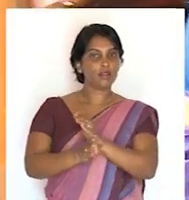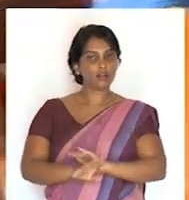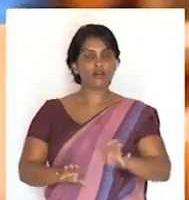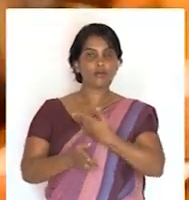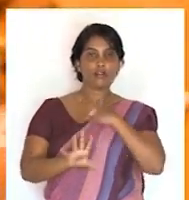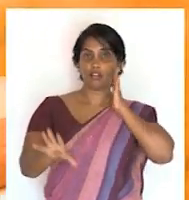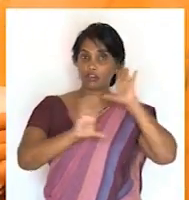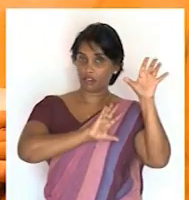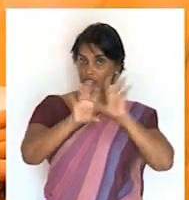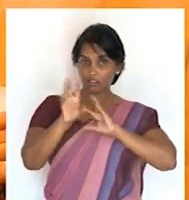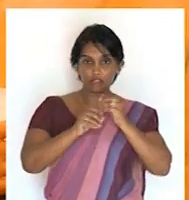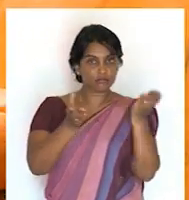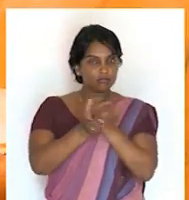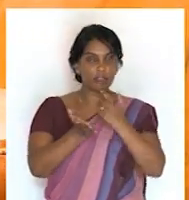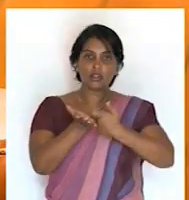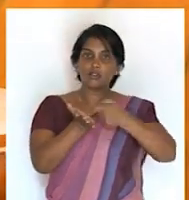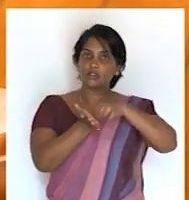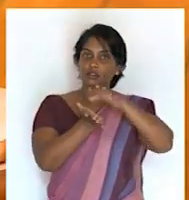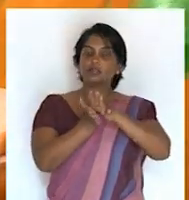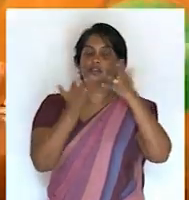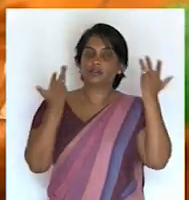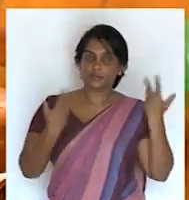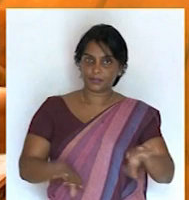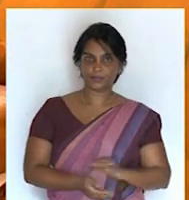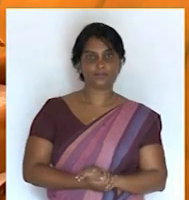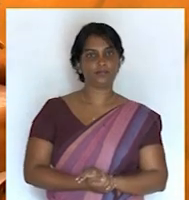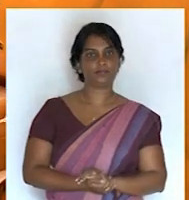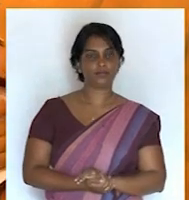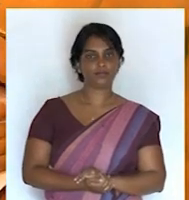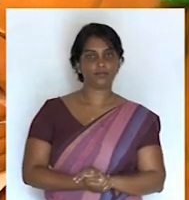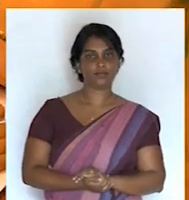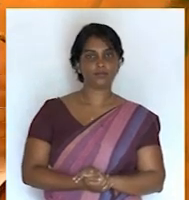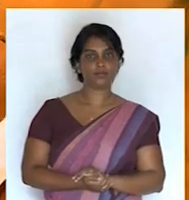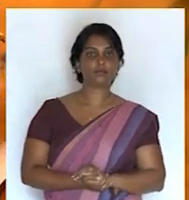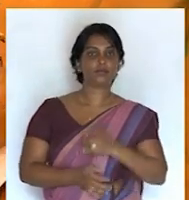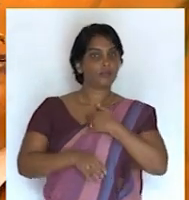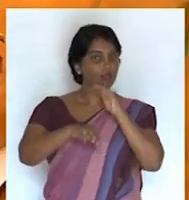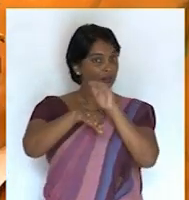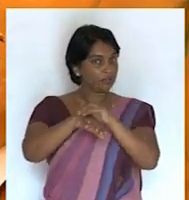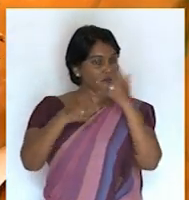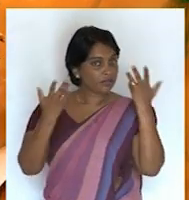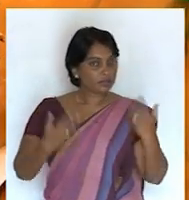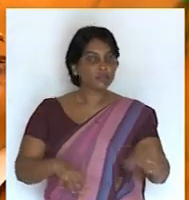At the first visit, the child is registered with all the relevant information.